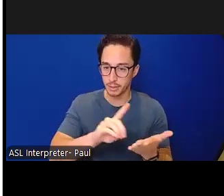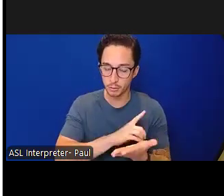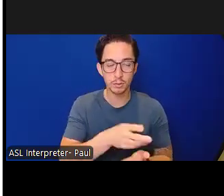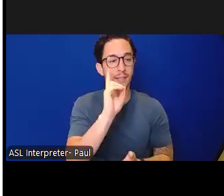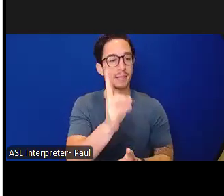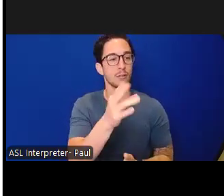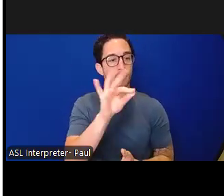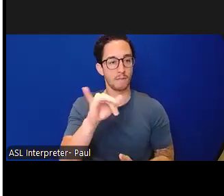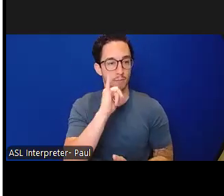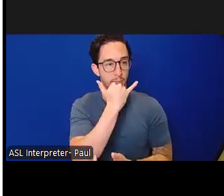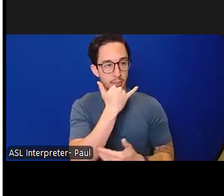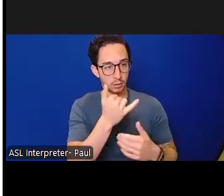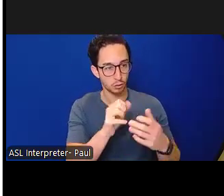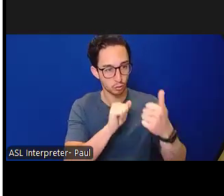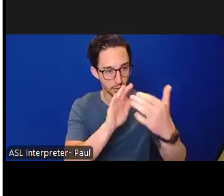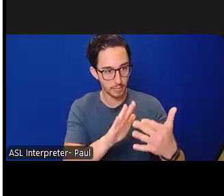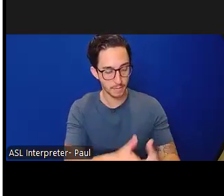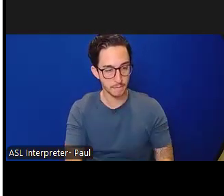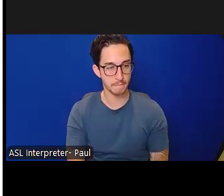mistreatment,